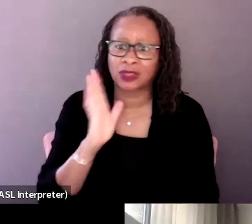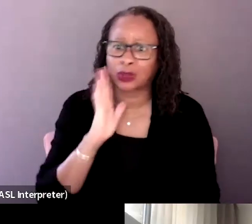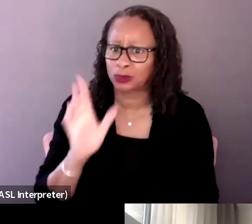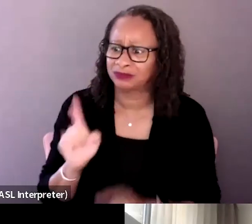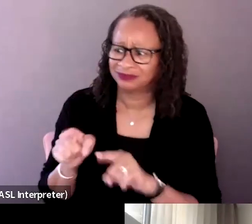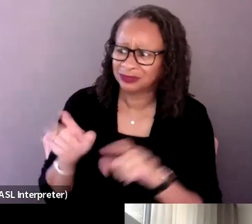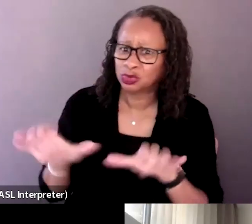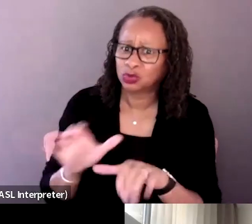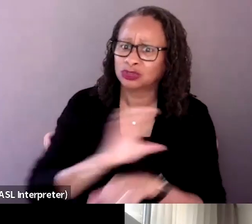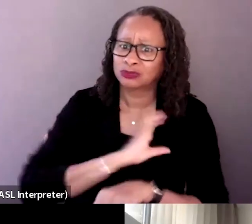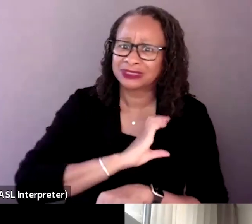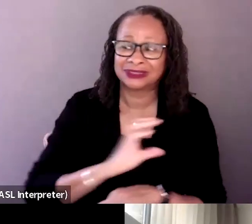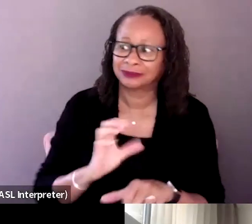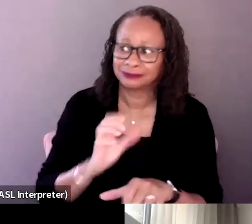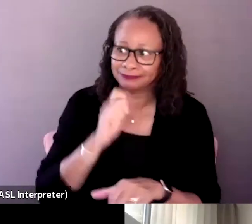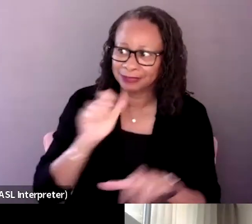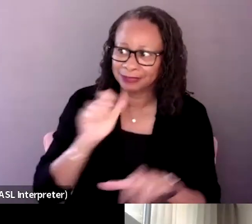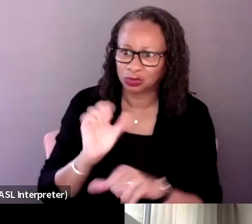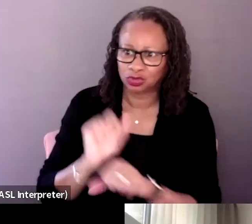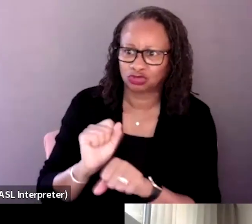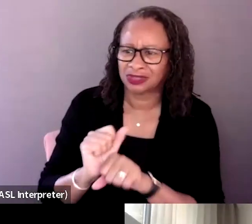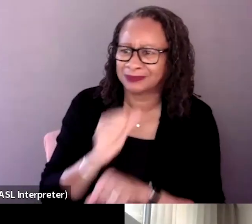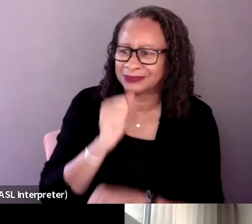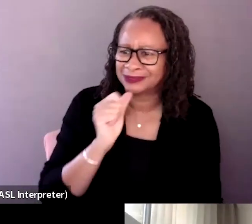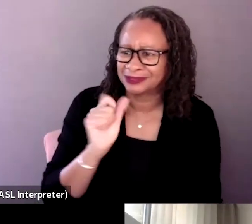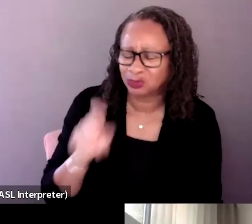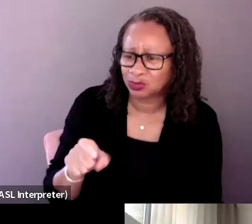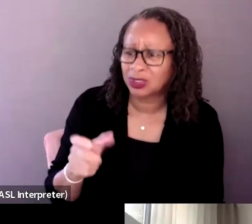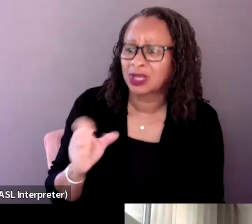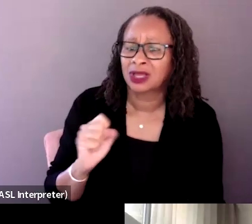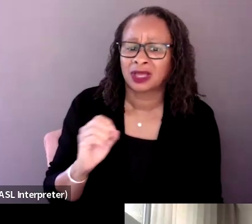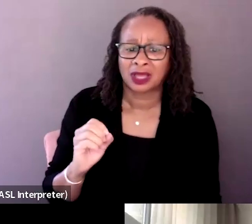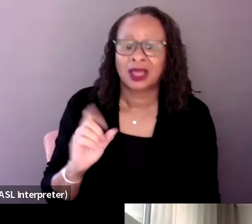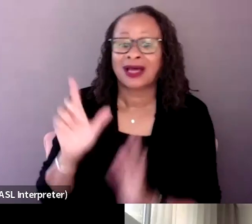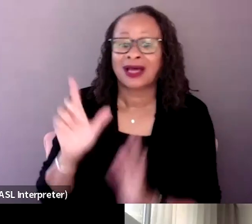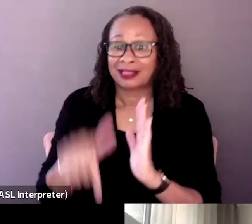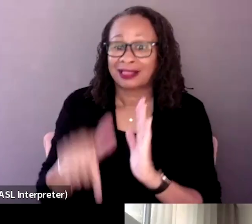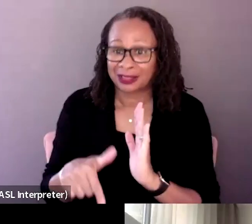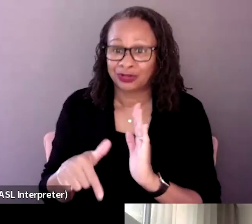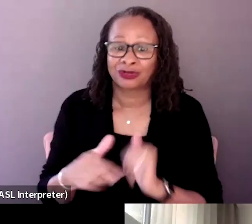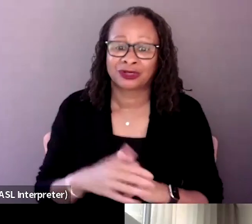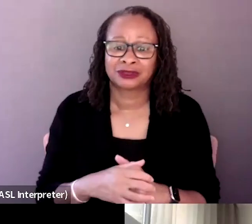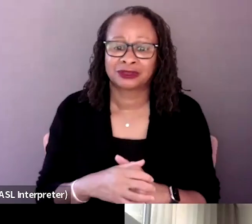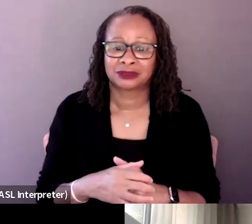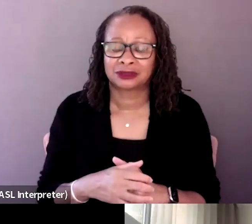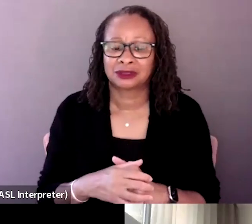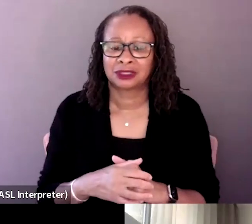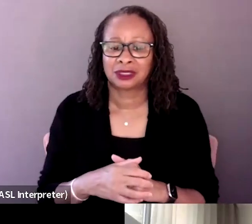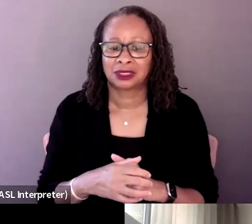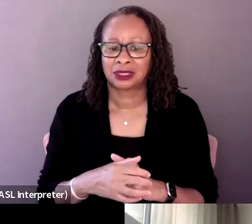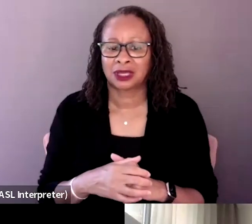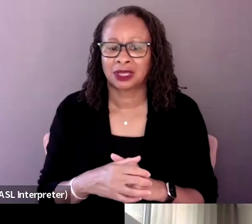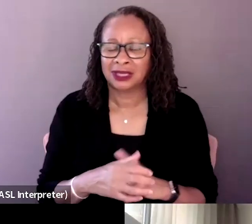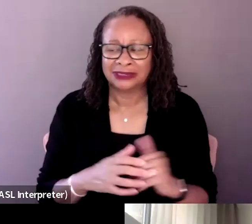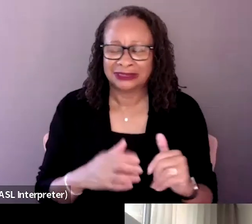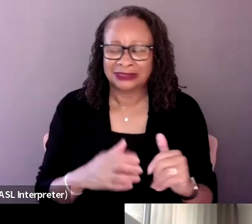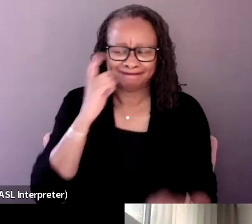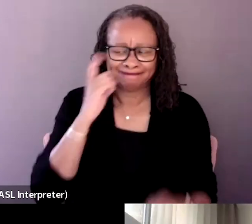job. And and later on, I was very skeptical